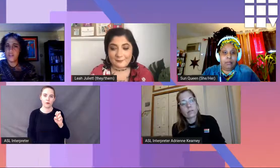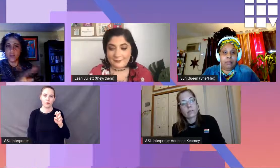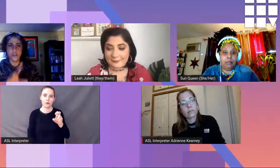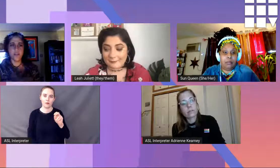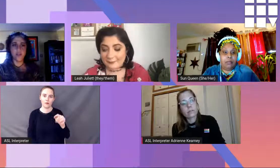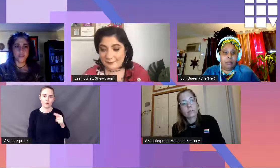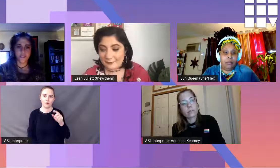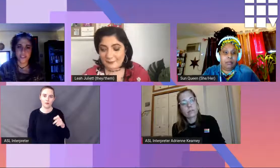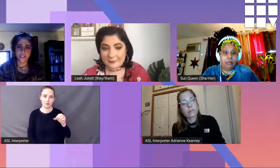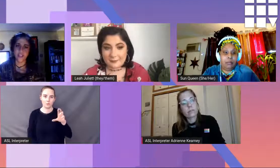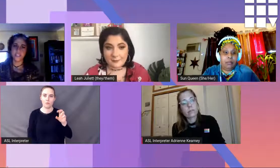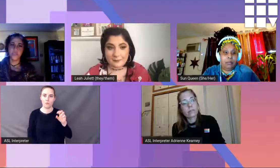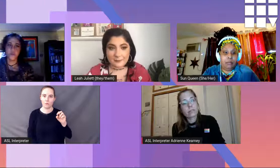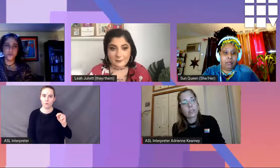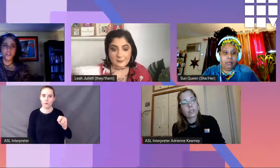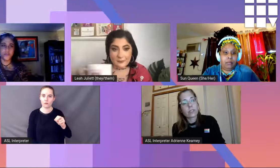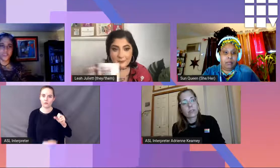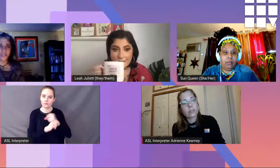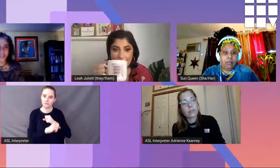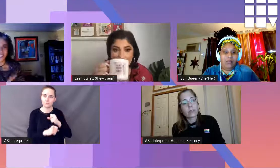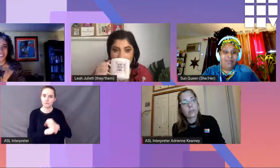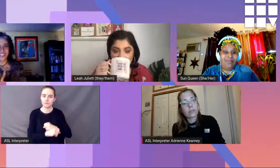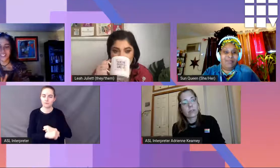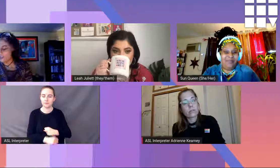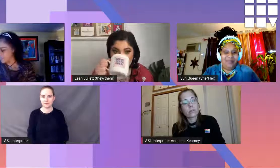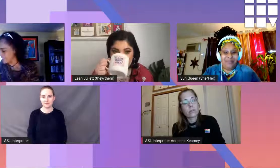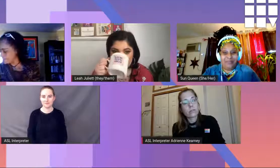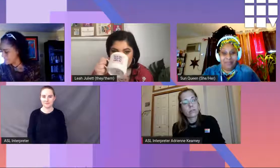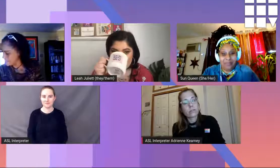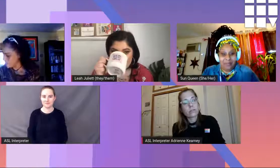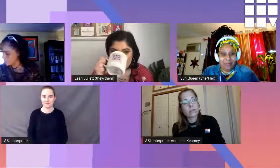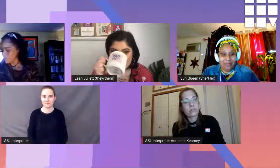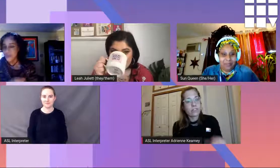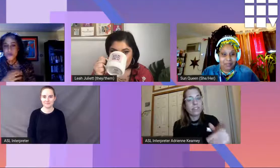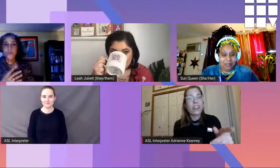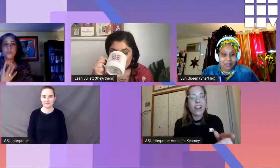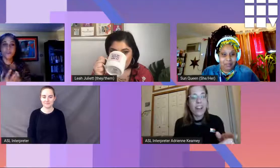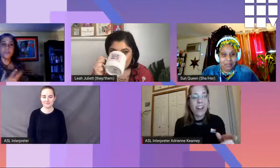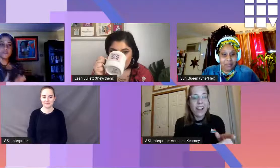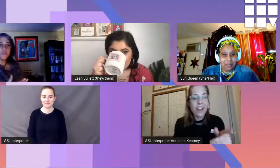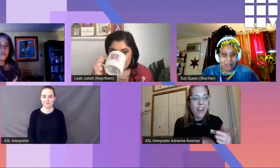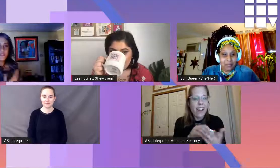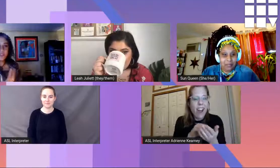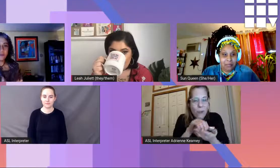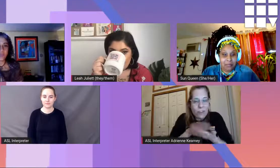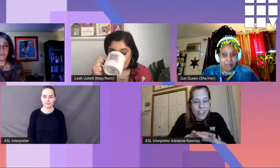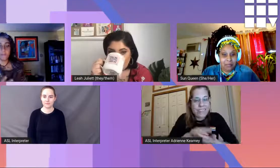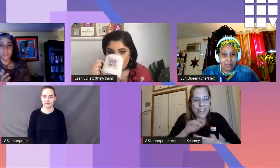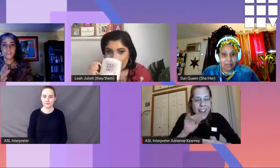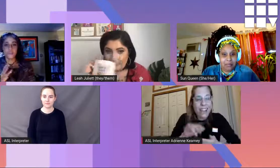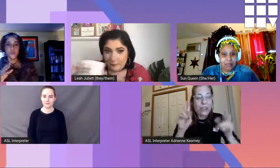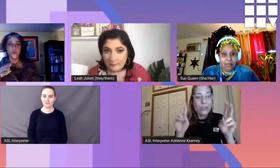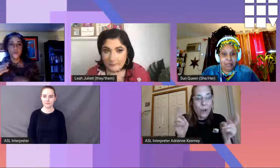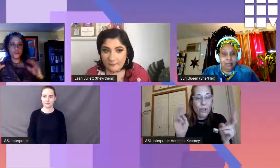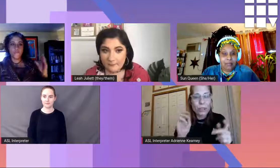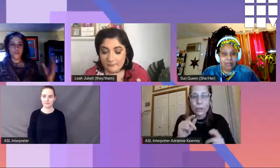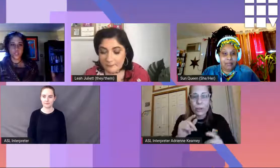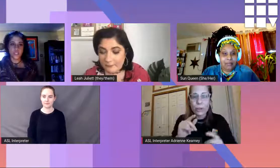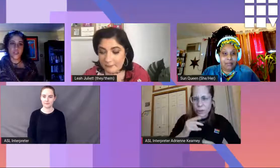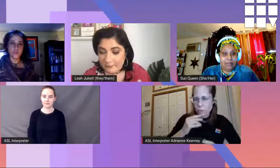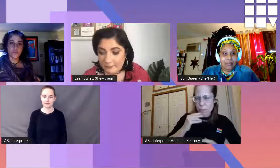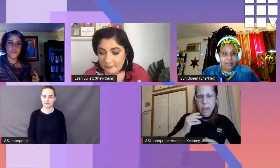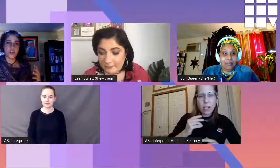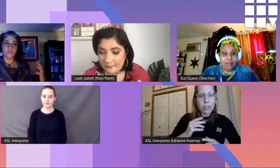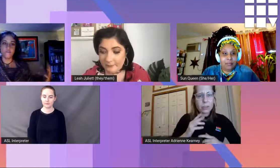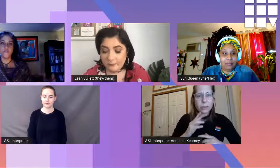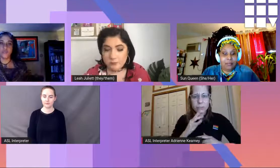Okay, now, and I wrote down the exact same quote that you did, right? Because it hit me in that place. So, who better to speak for me than me? So there's voice,